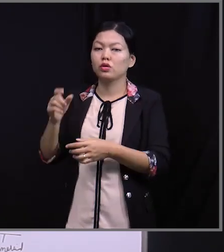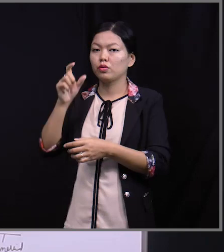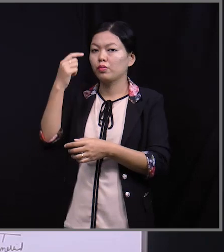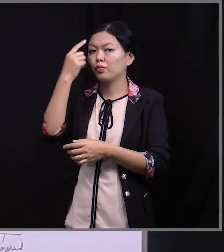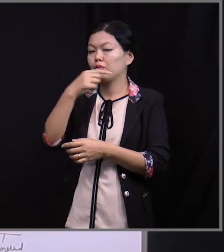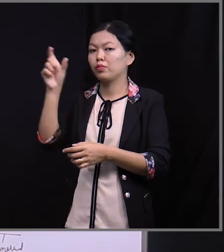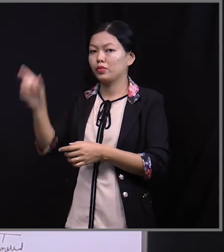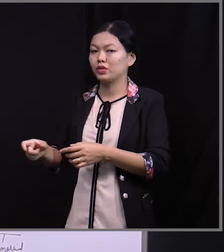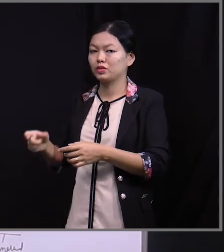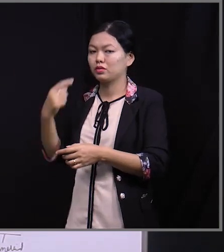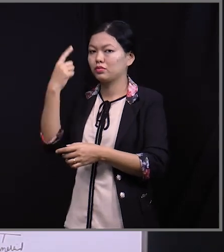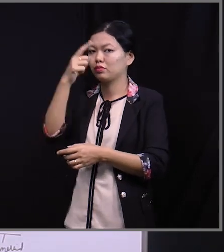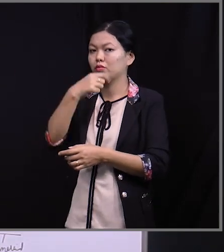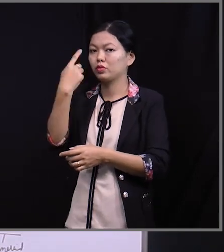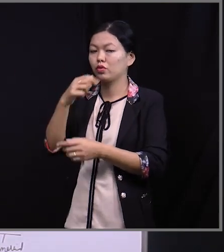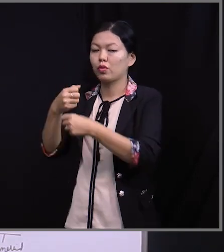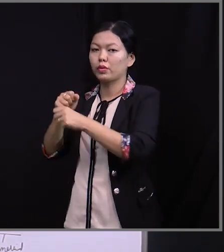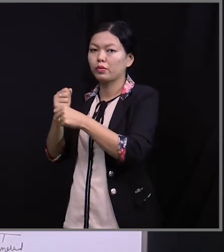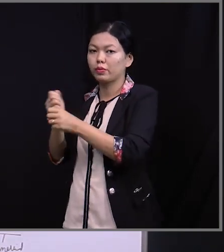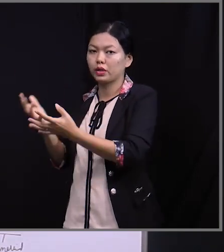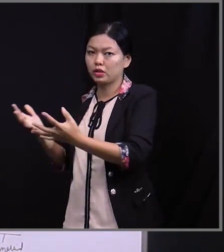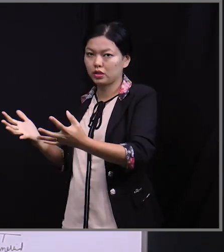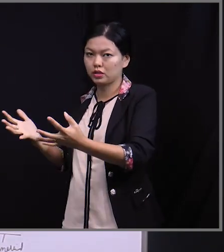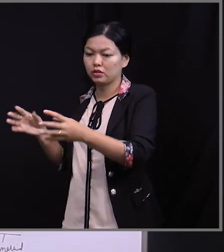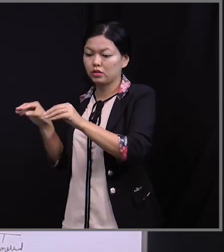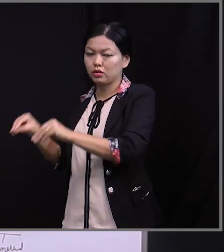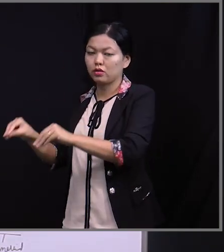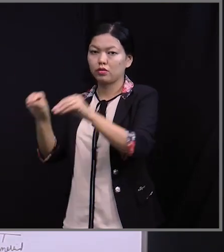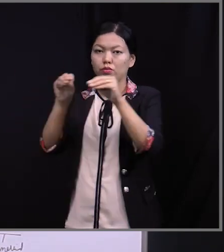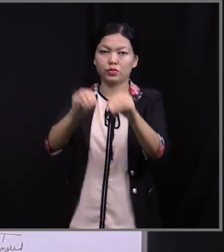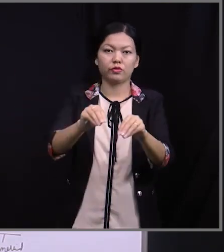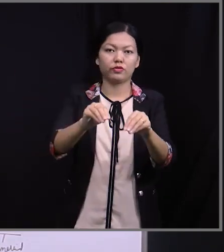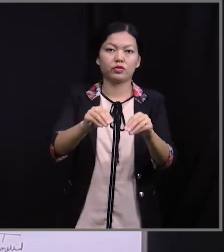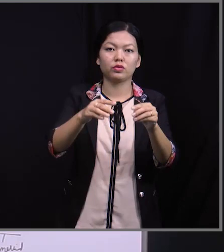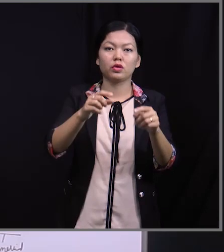consumer. So marketing relates to advertisement in different